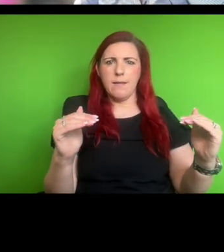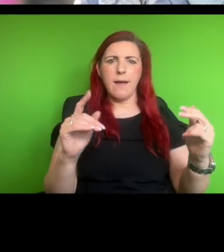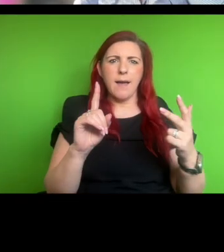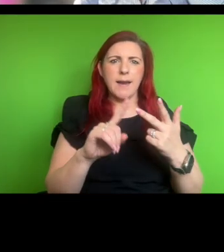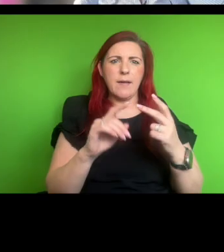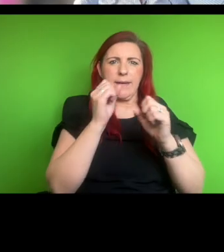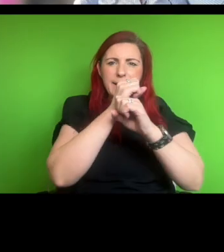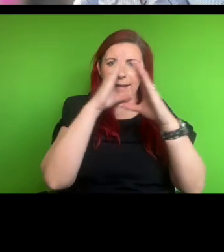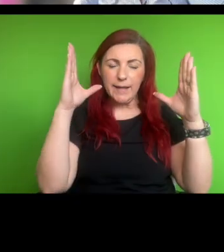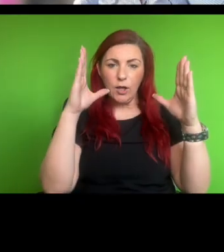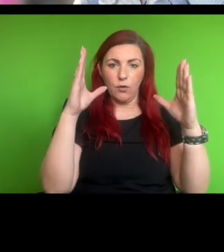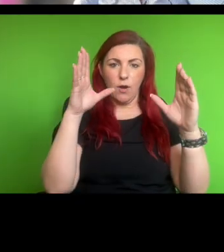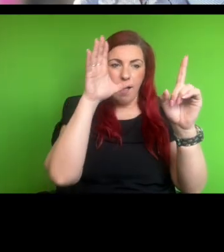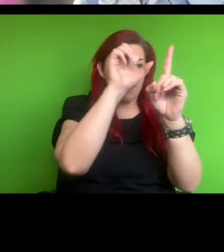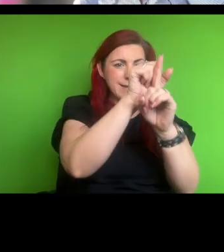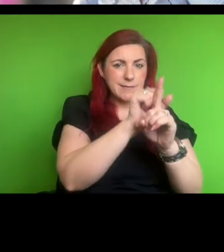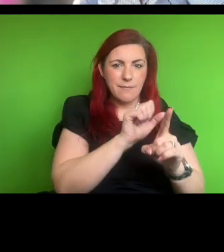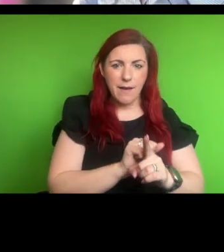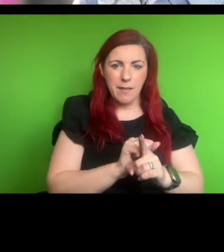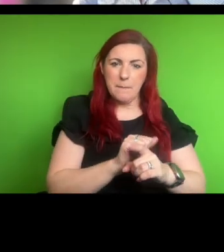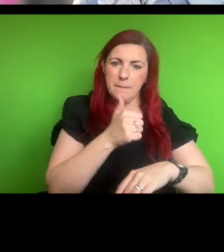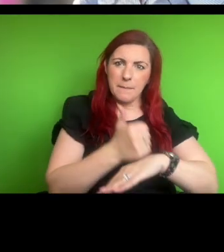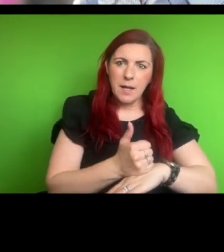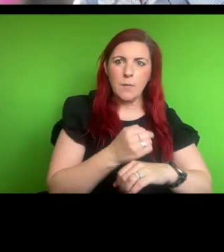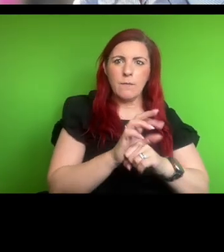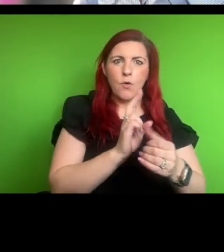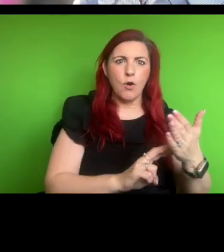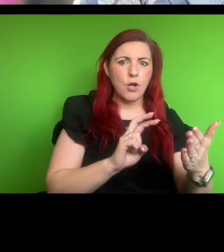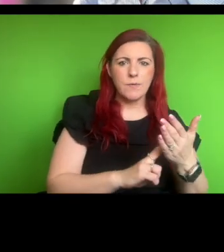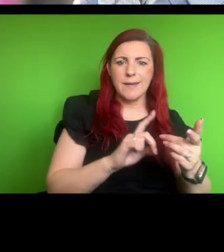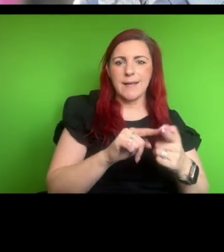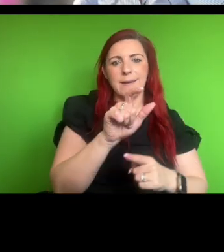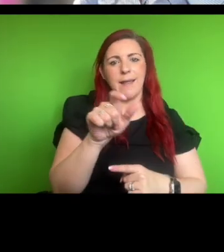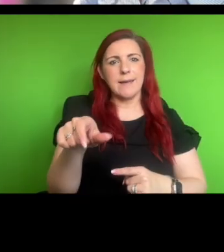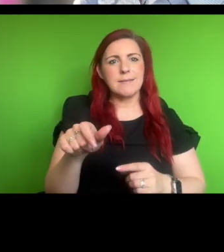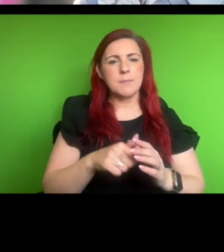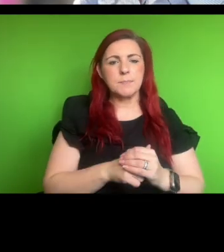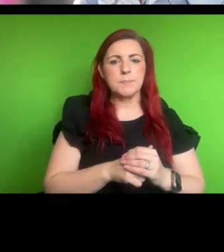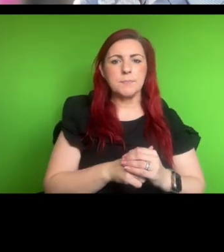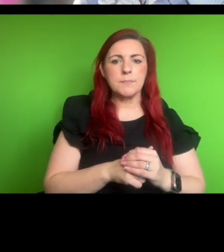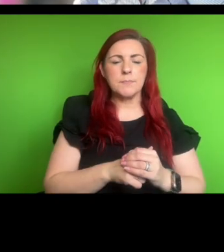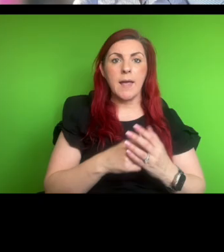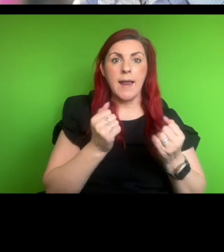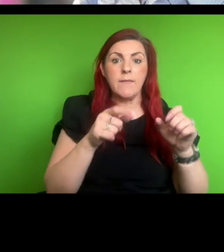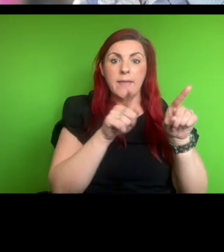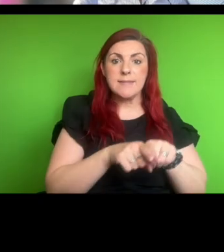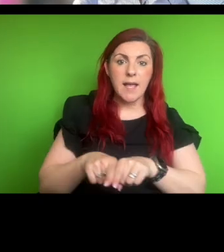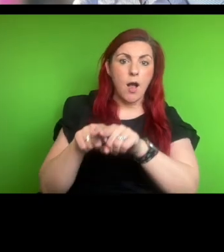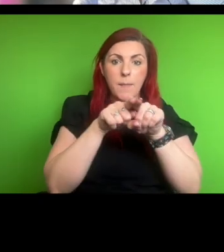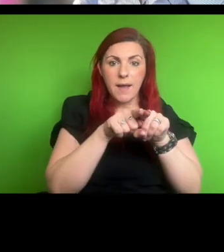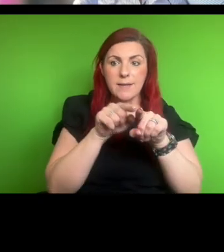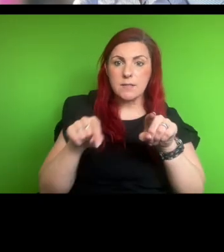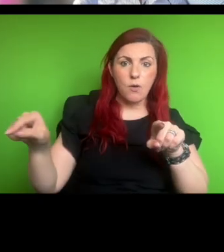for contracts and clients. And harmonized standards provide a presumption of conformity to